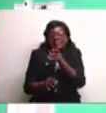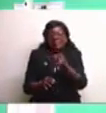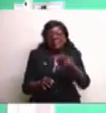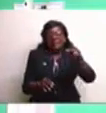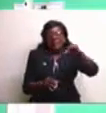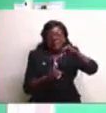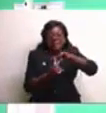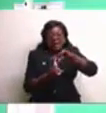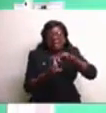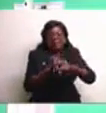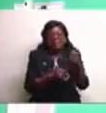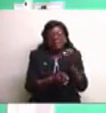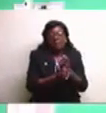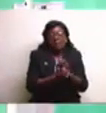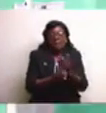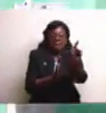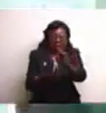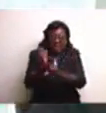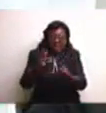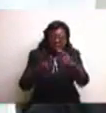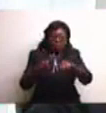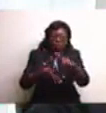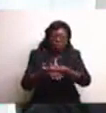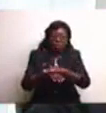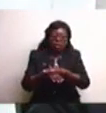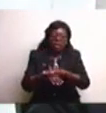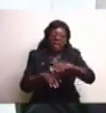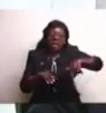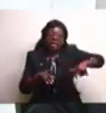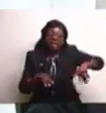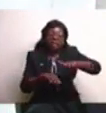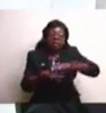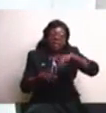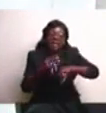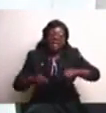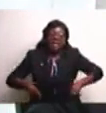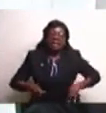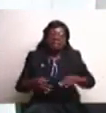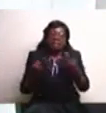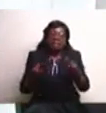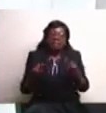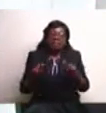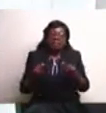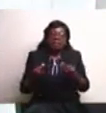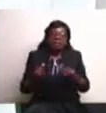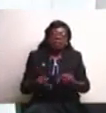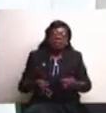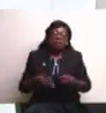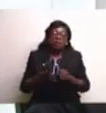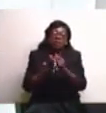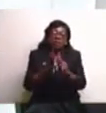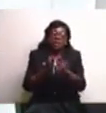the list goes on, Madam Speaker. And later on in life, I will have been fortunate enough to